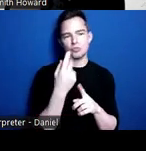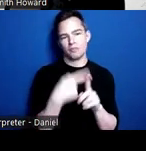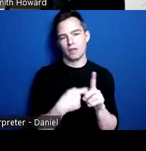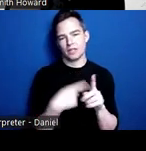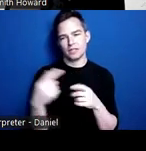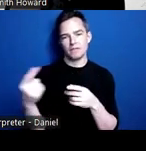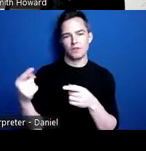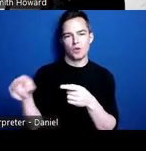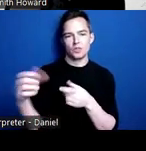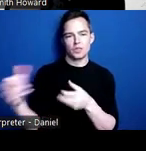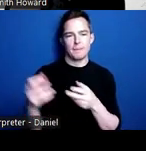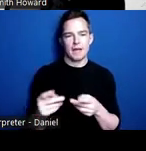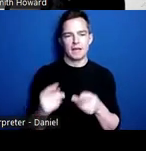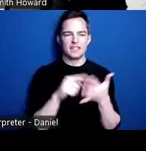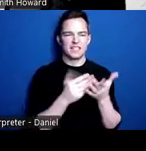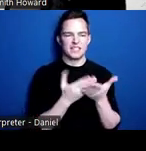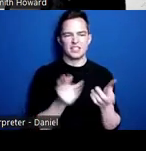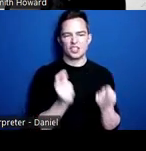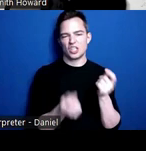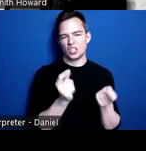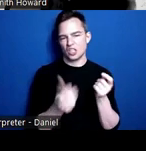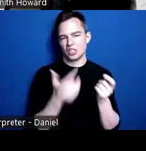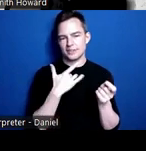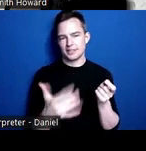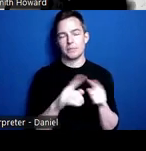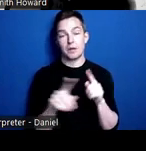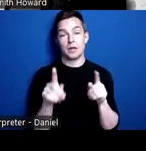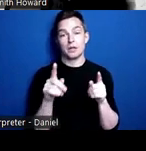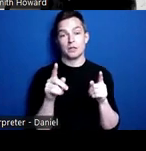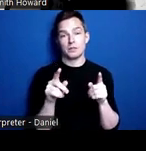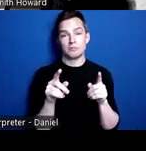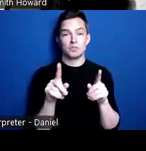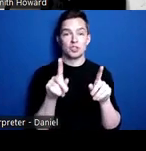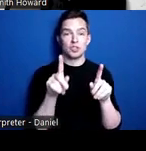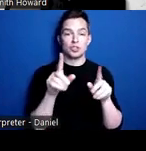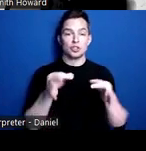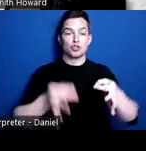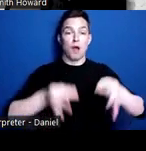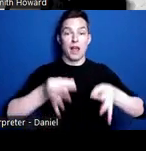things always change, but trial would be probably next fall.